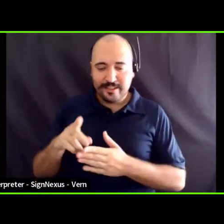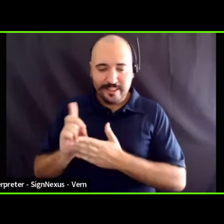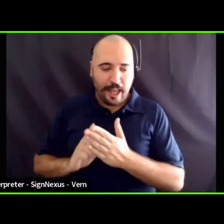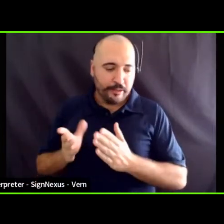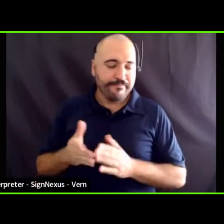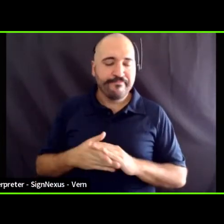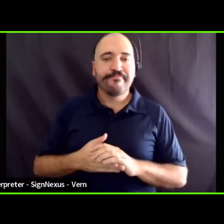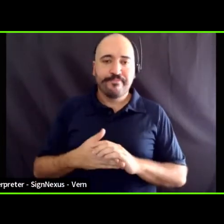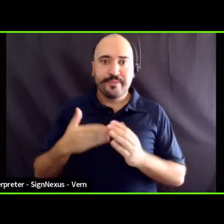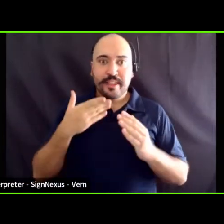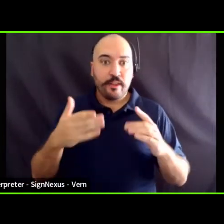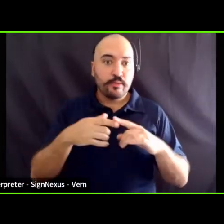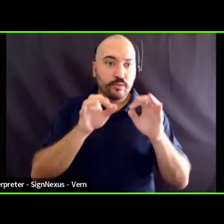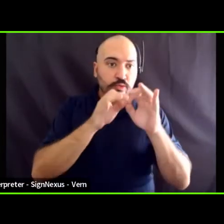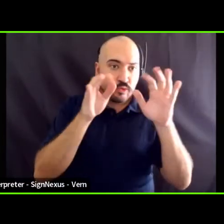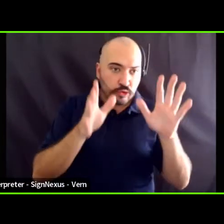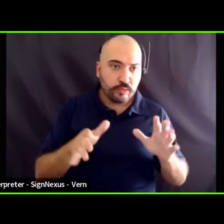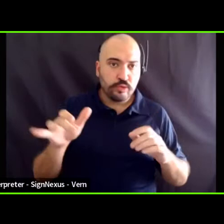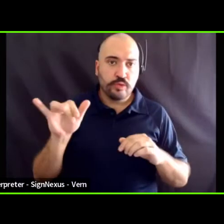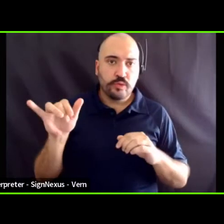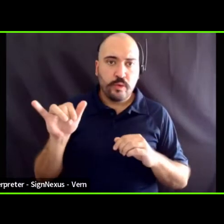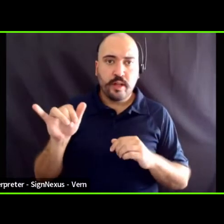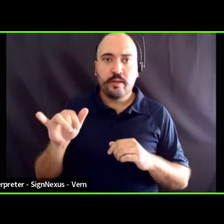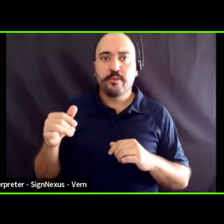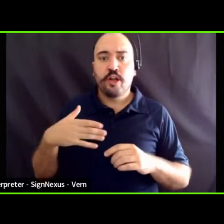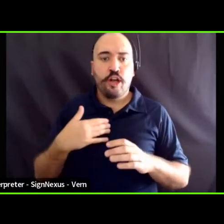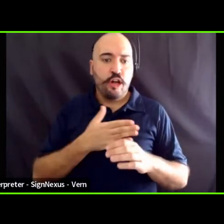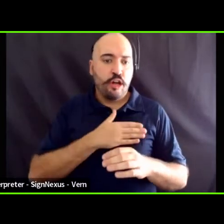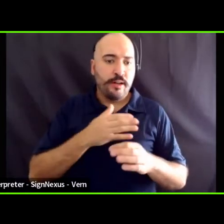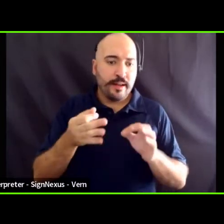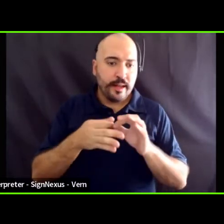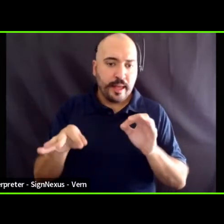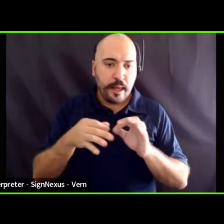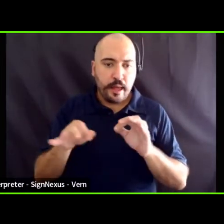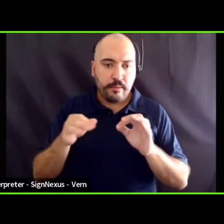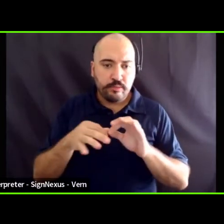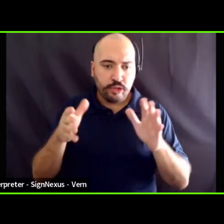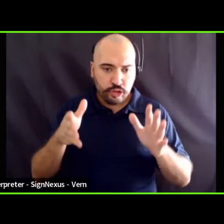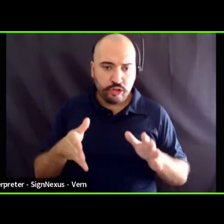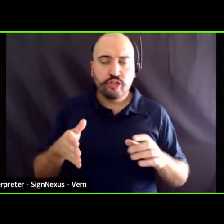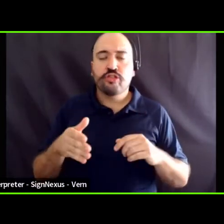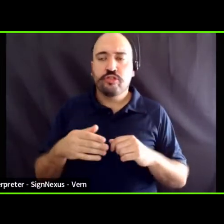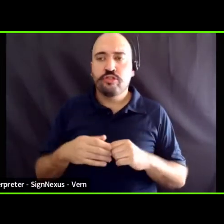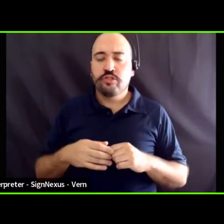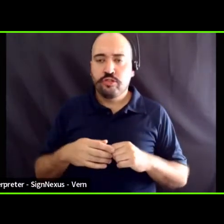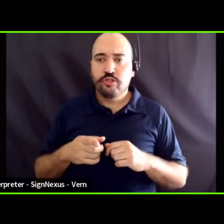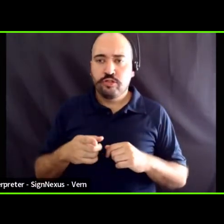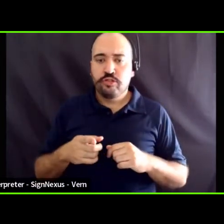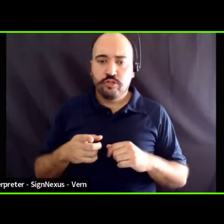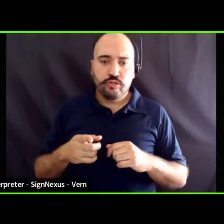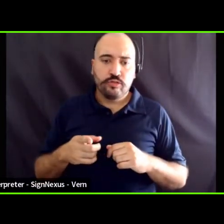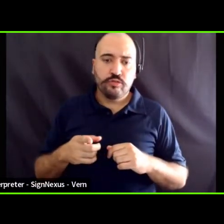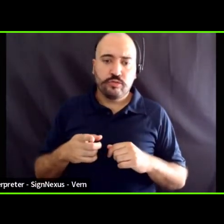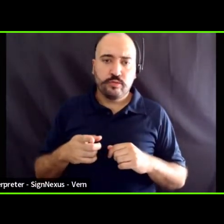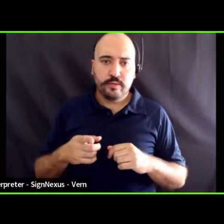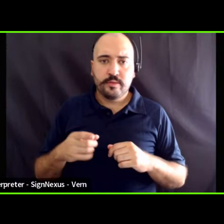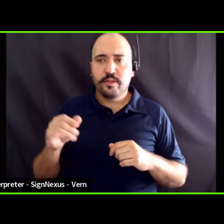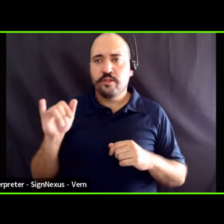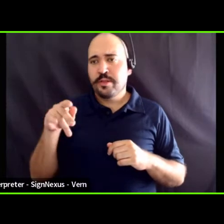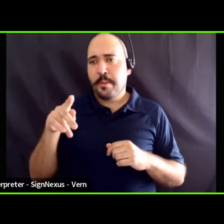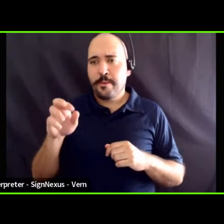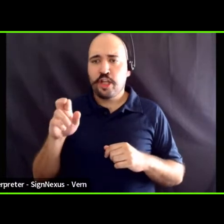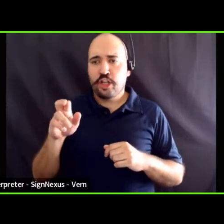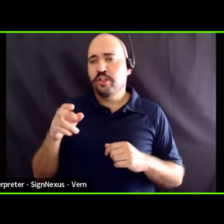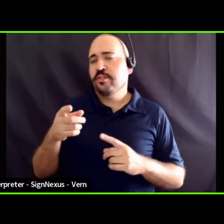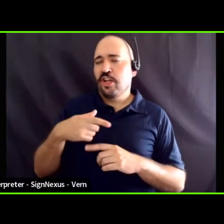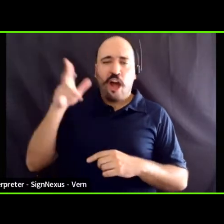thank you to our interpreters as well, our captioners, and to Peter, our audio